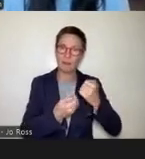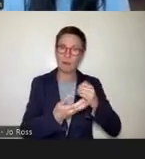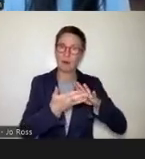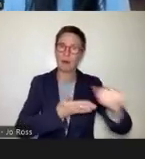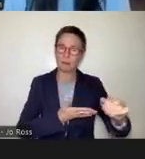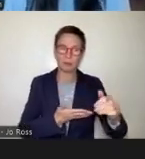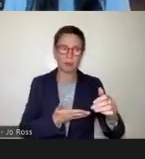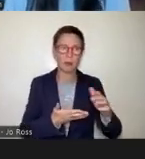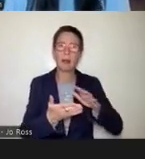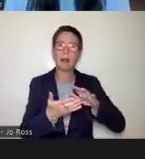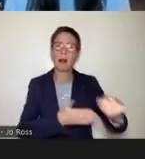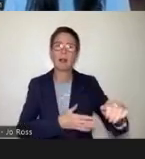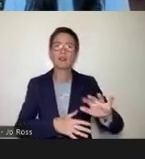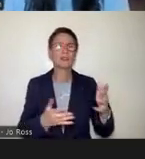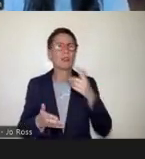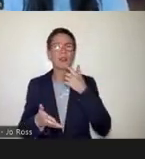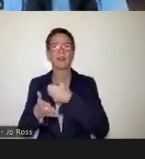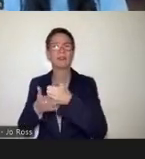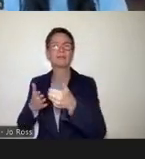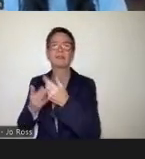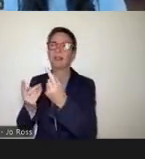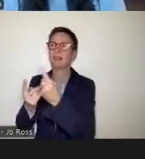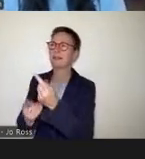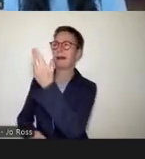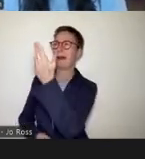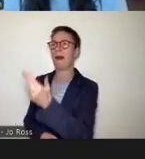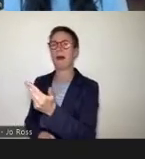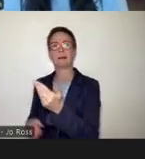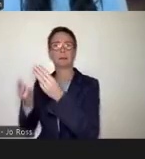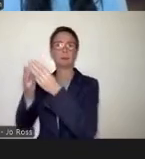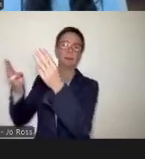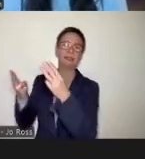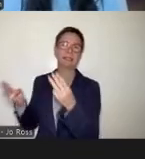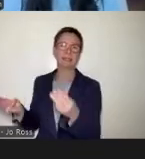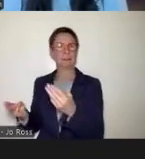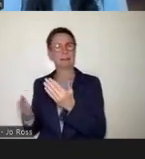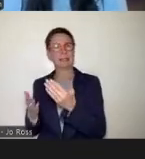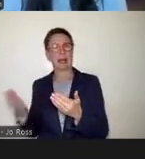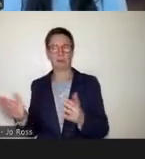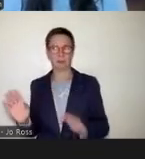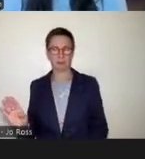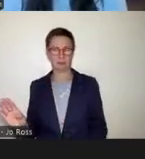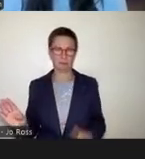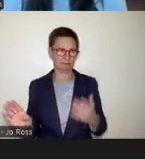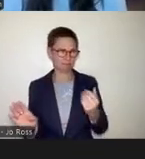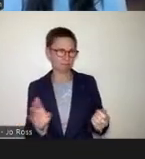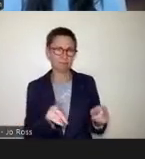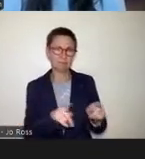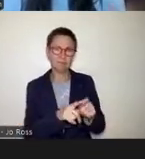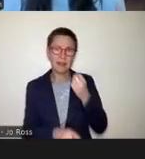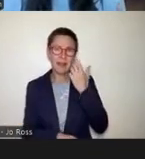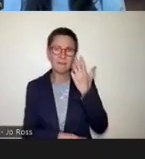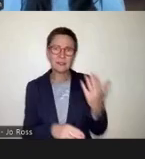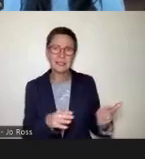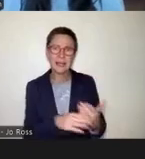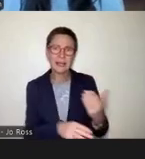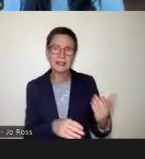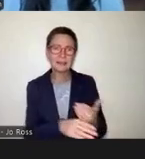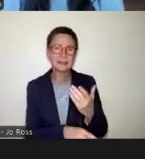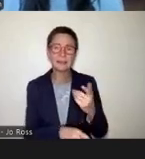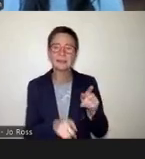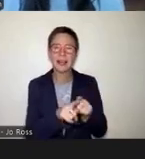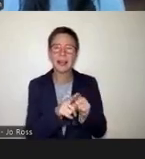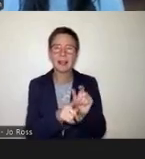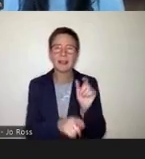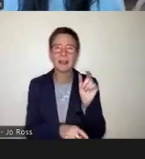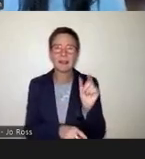culture isn't just the typical things we think about, like art galleries and museums. It's also our day-to-day activities. So it's the macro things